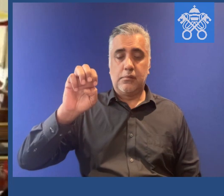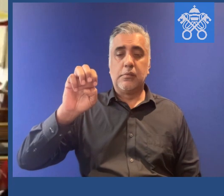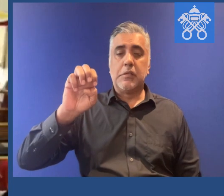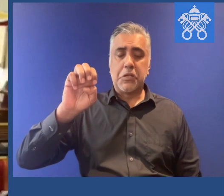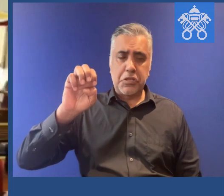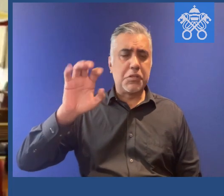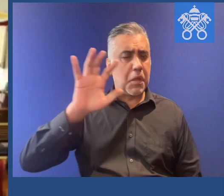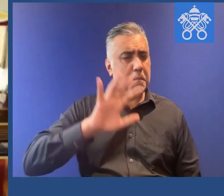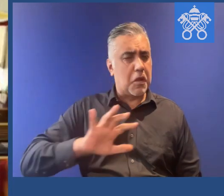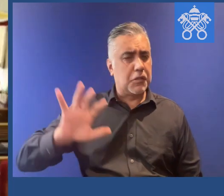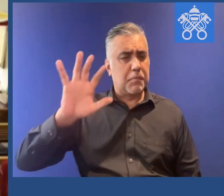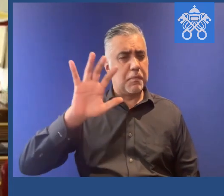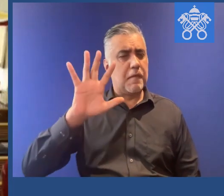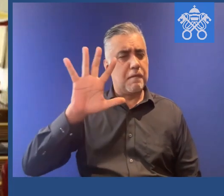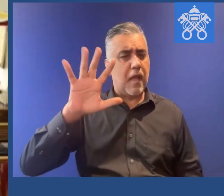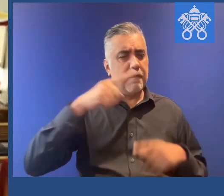approximately